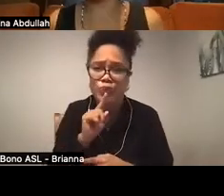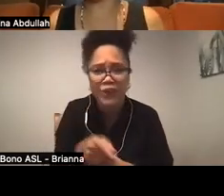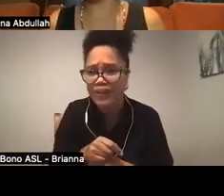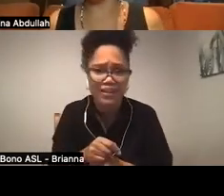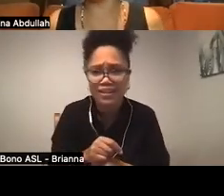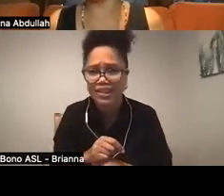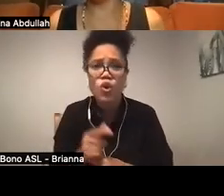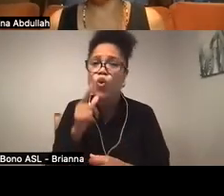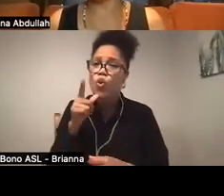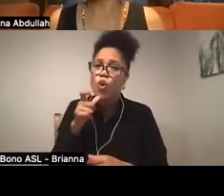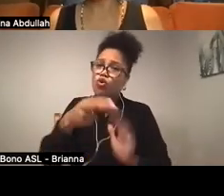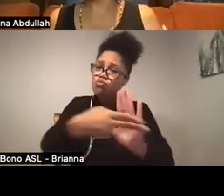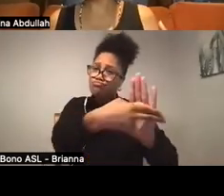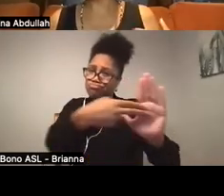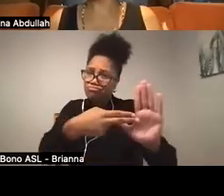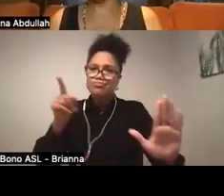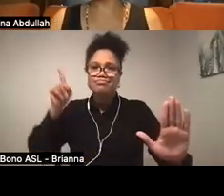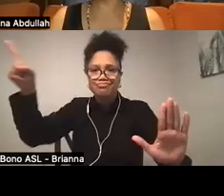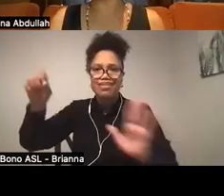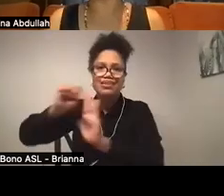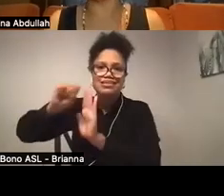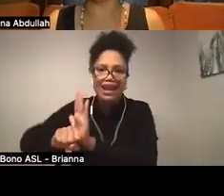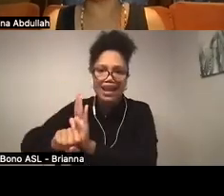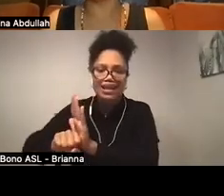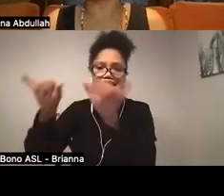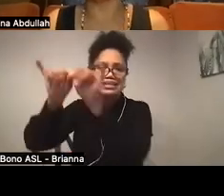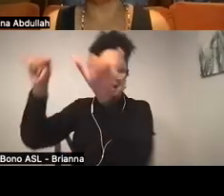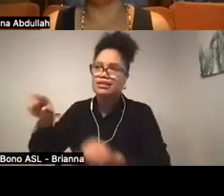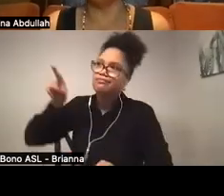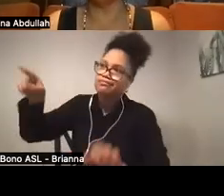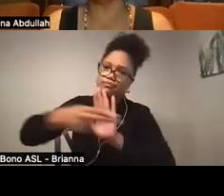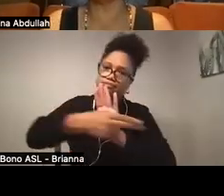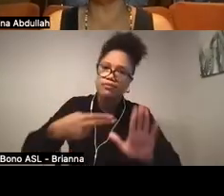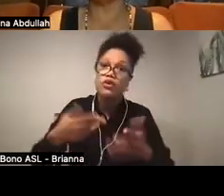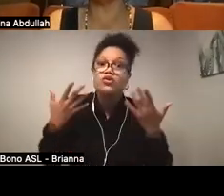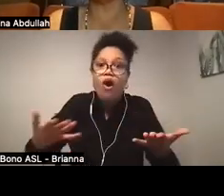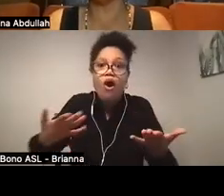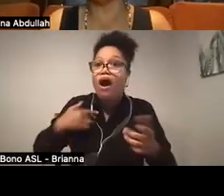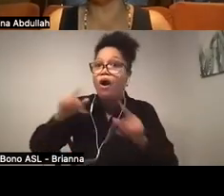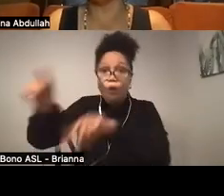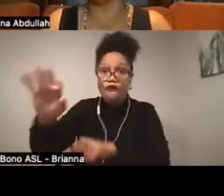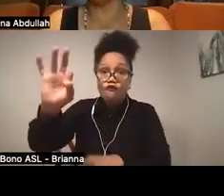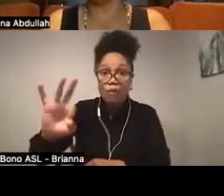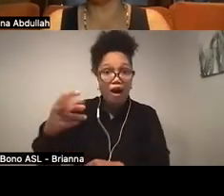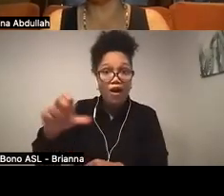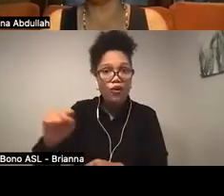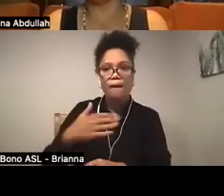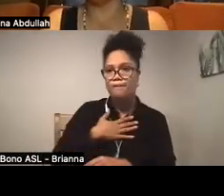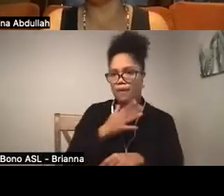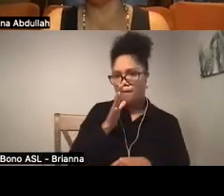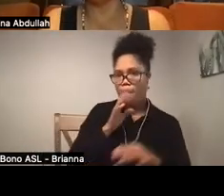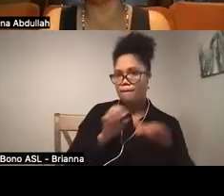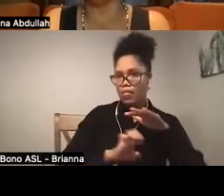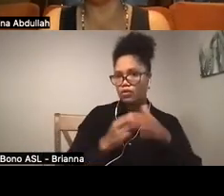sanctioned by the state, right? And so rather than going to Fremont High School, my mother, who was an elementary school teacher and a